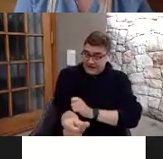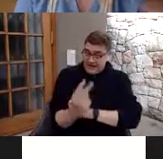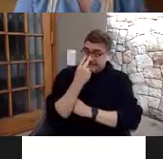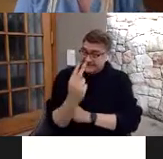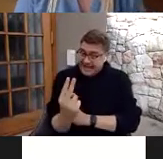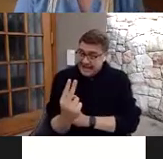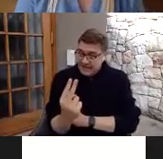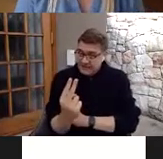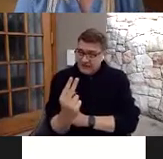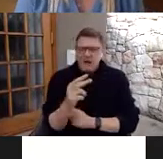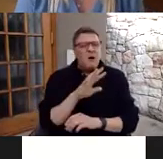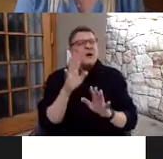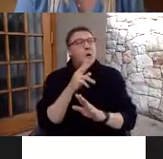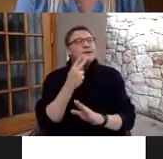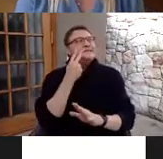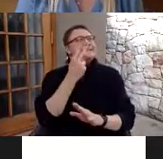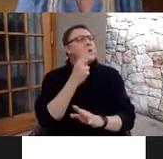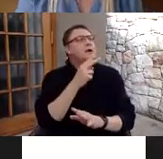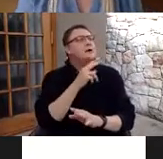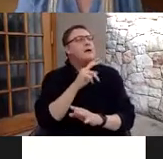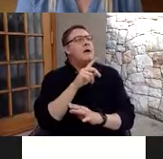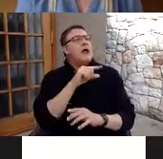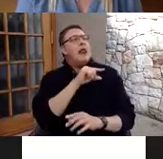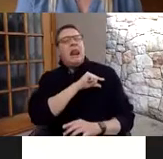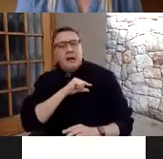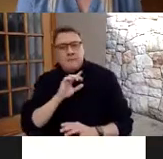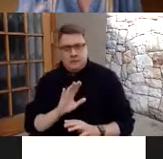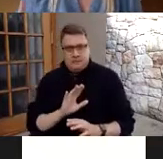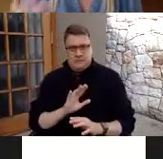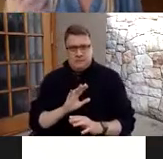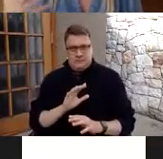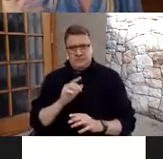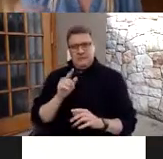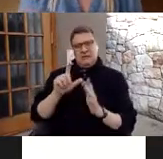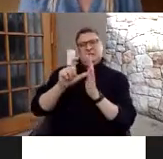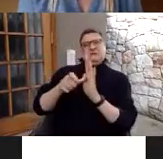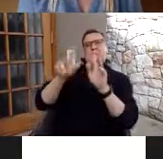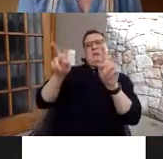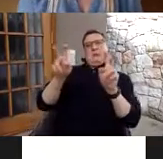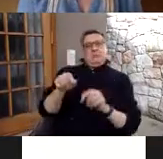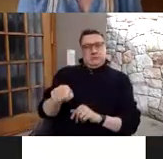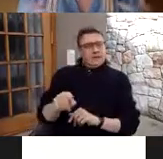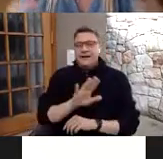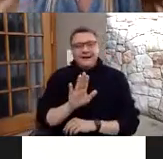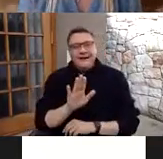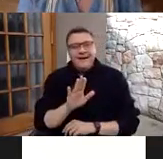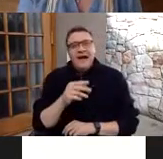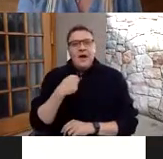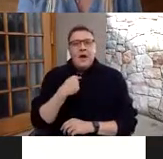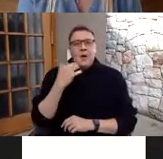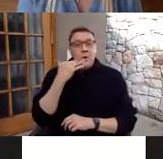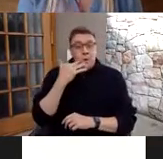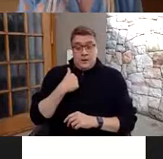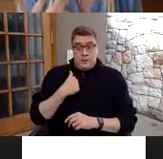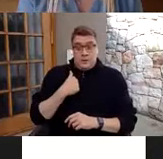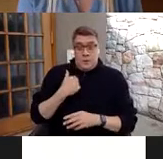label. And basically, when you summarize that, that is saying that when we're working in an environment